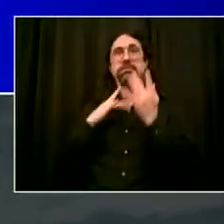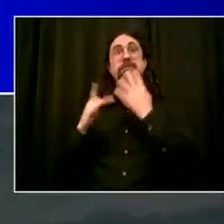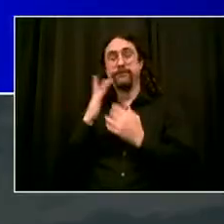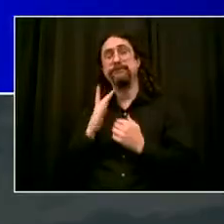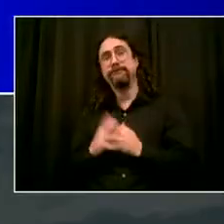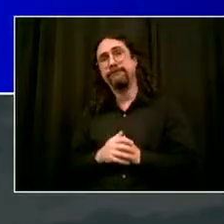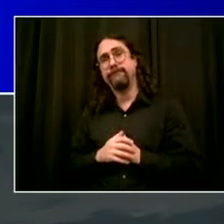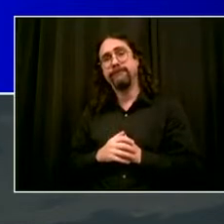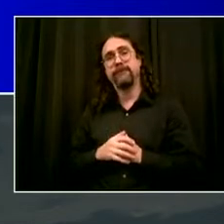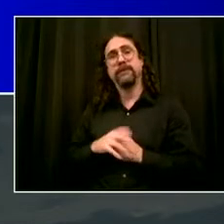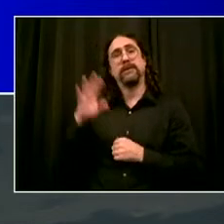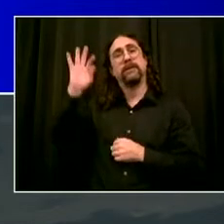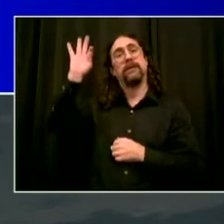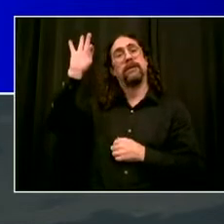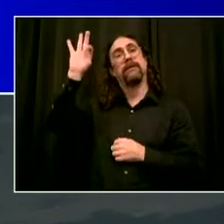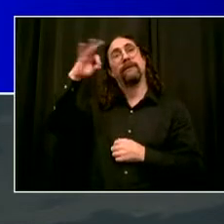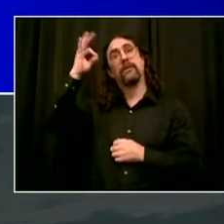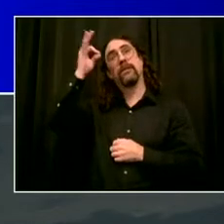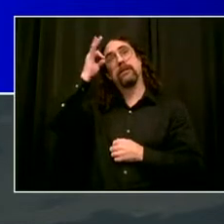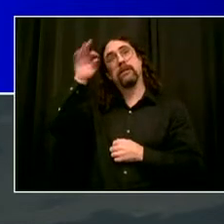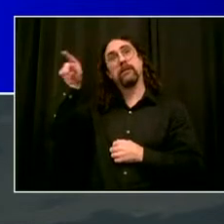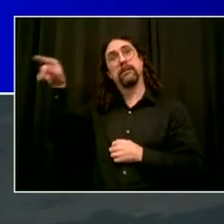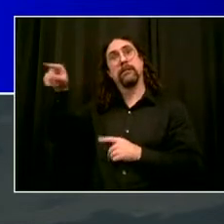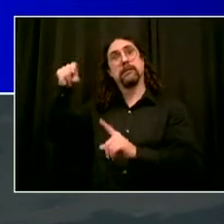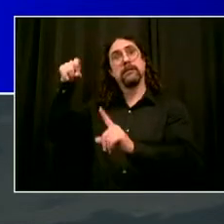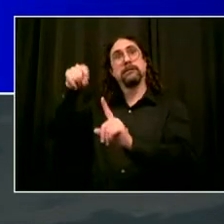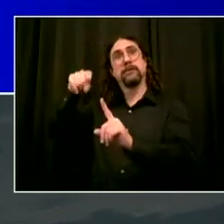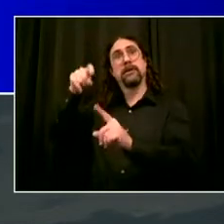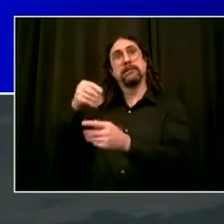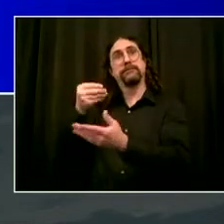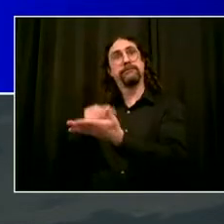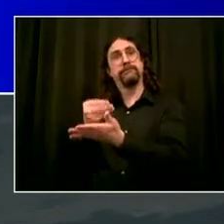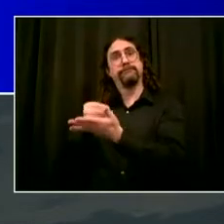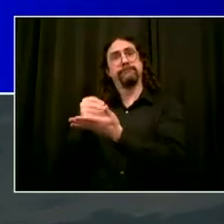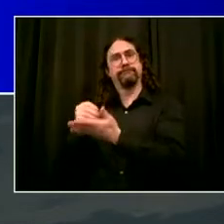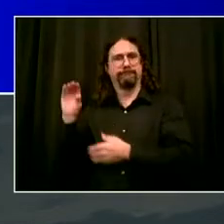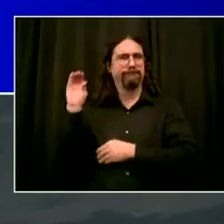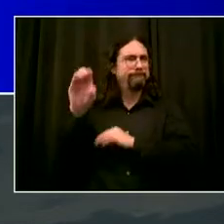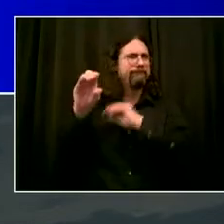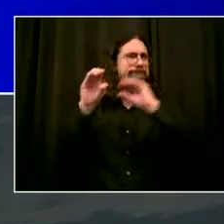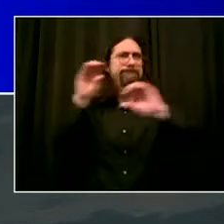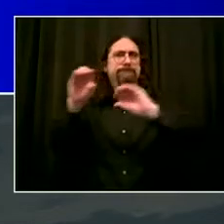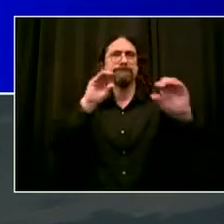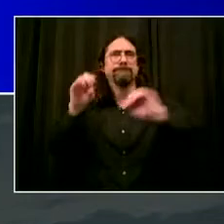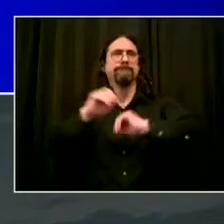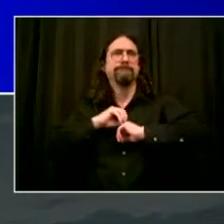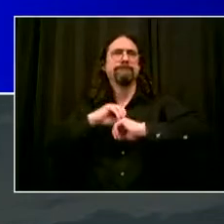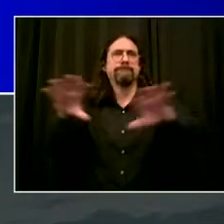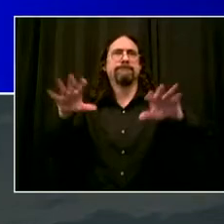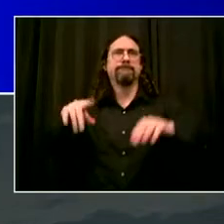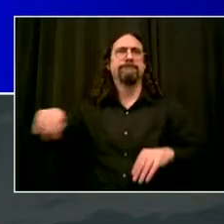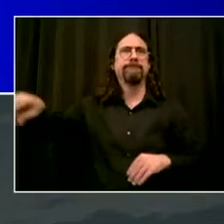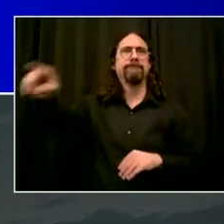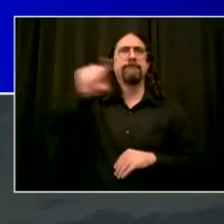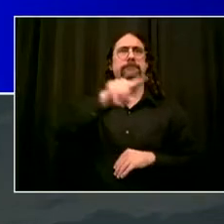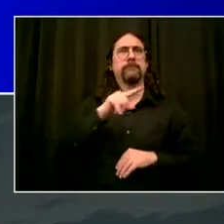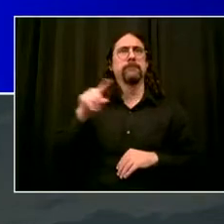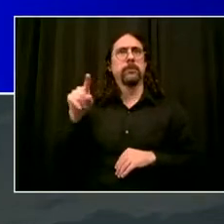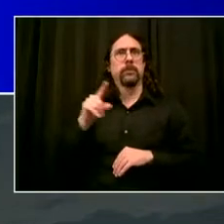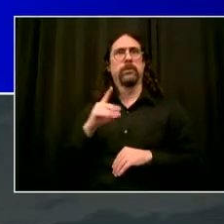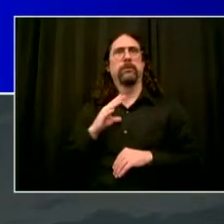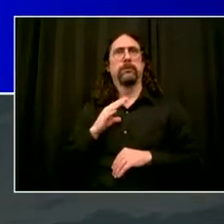Office of Management budget has totaled up everything the impact of those individual checks that were sent to people the $1,200 checks the